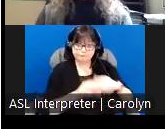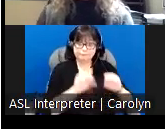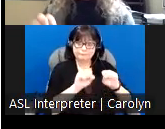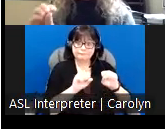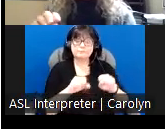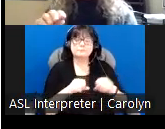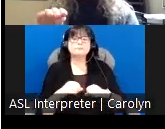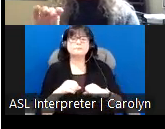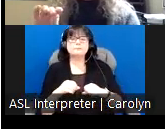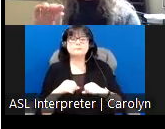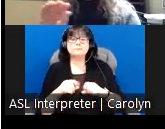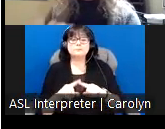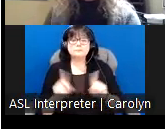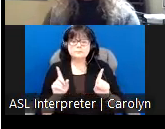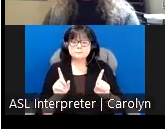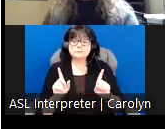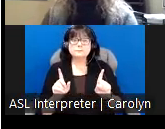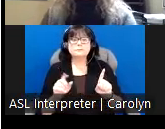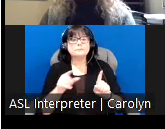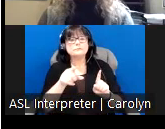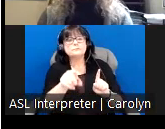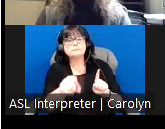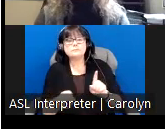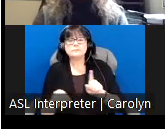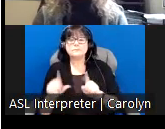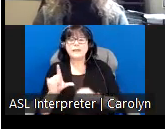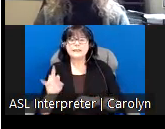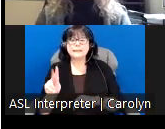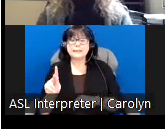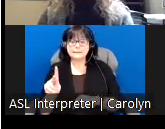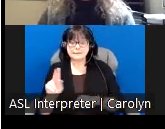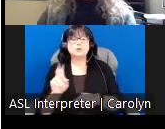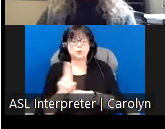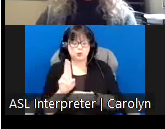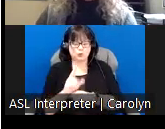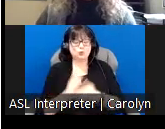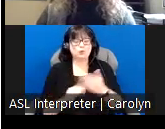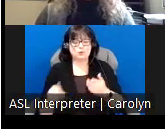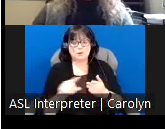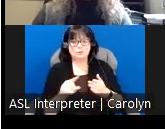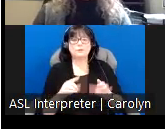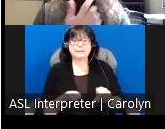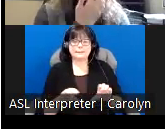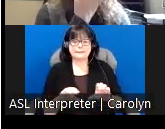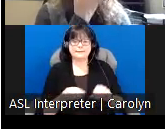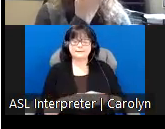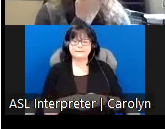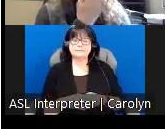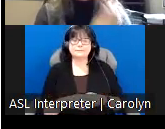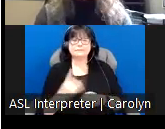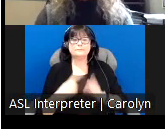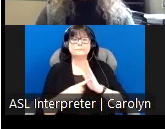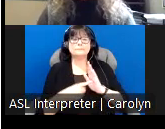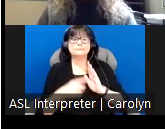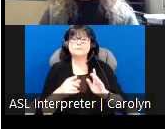use some of the different links that are available in these activities. So for example, this is a digital skills